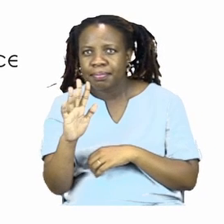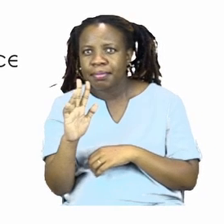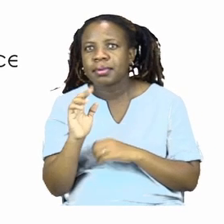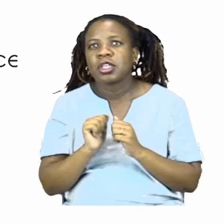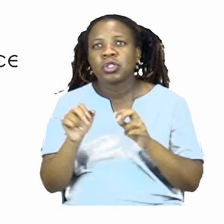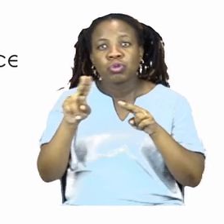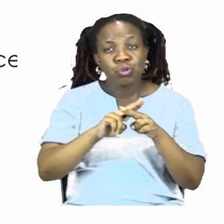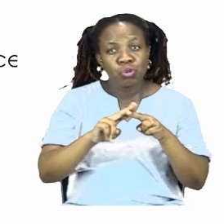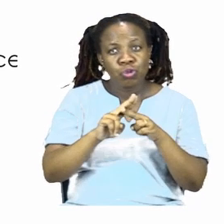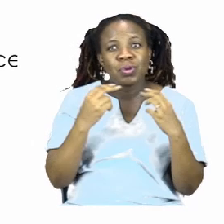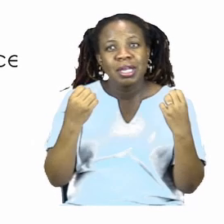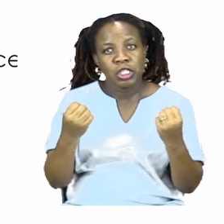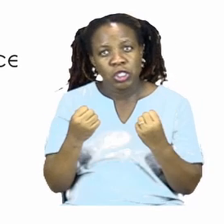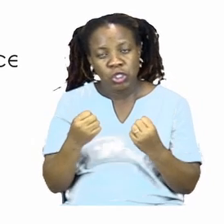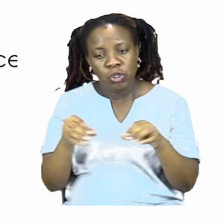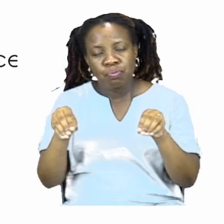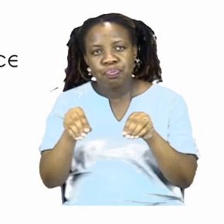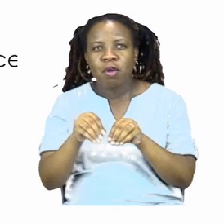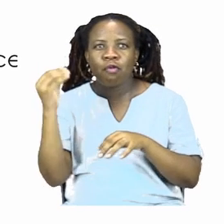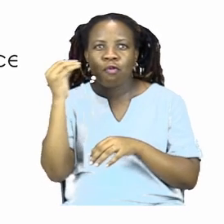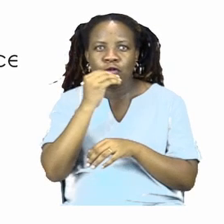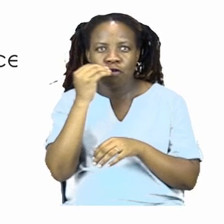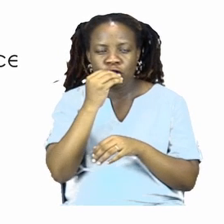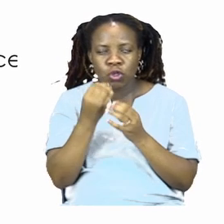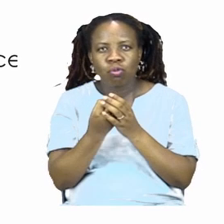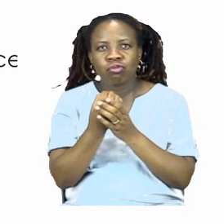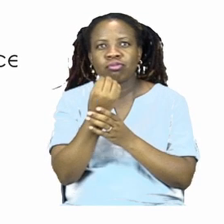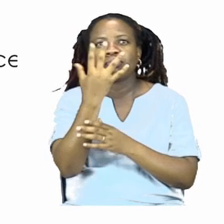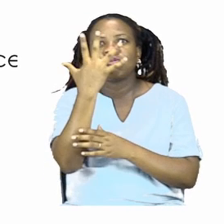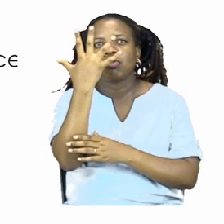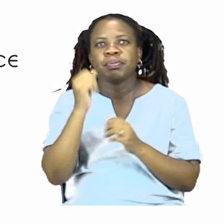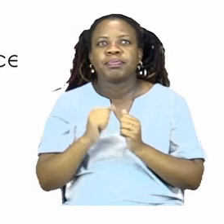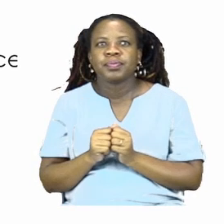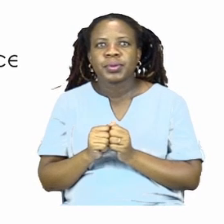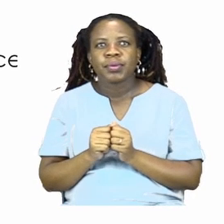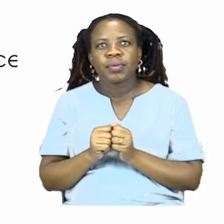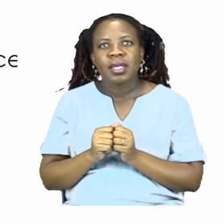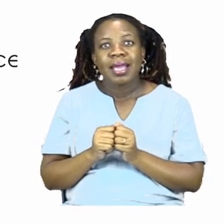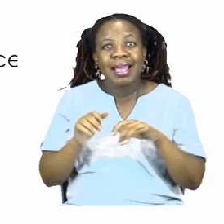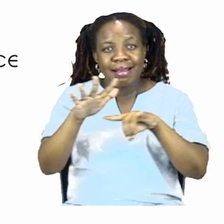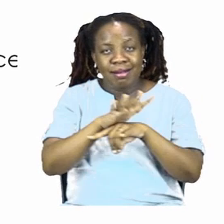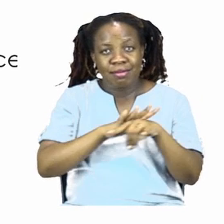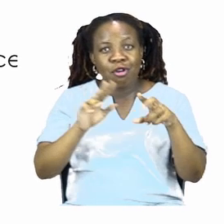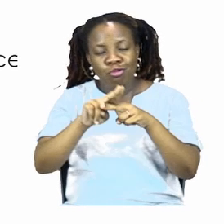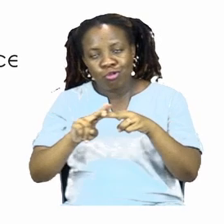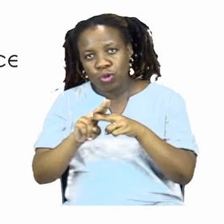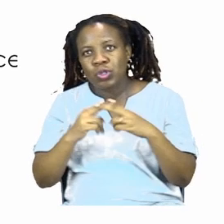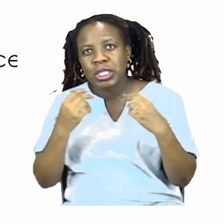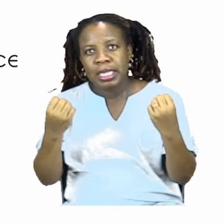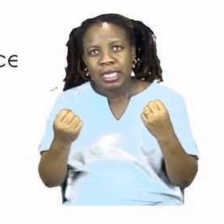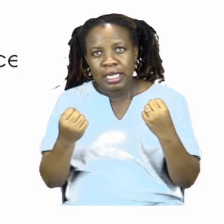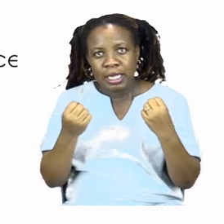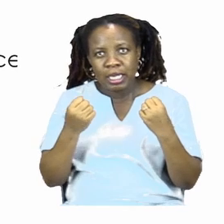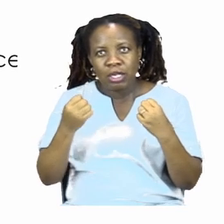the energy of the sun to get warm and to stay healthy. They eat the plants that